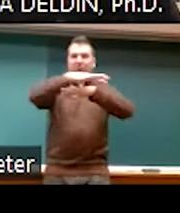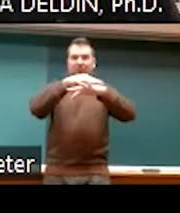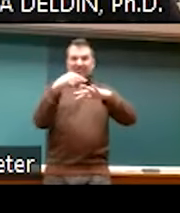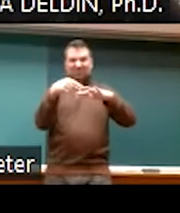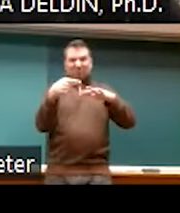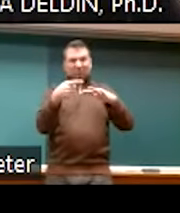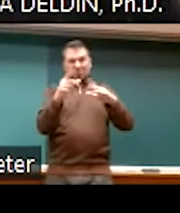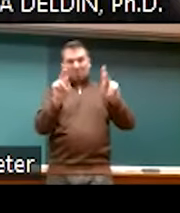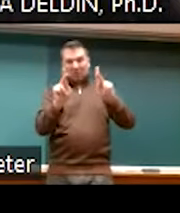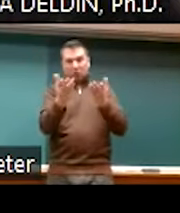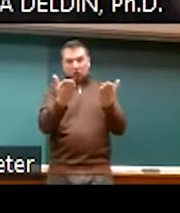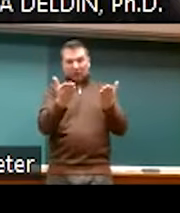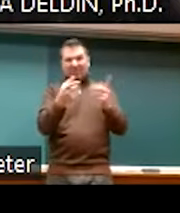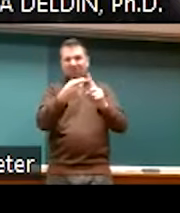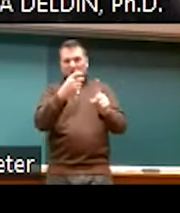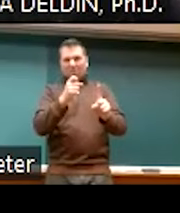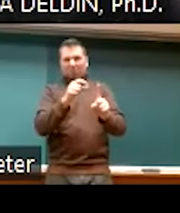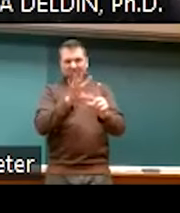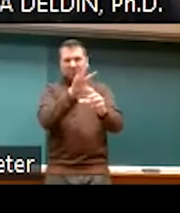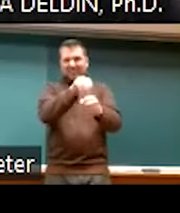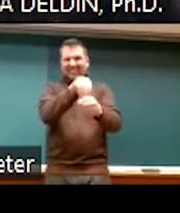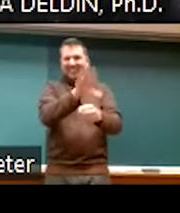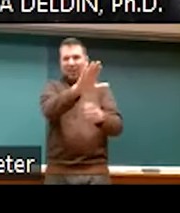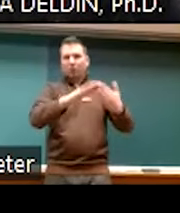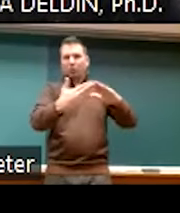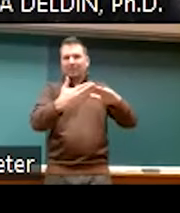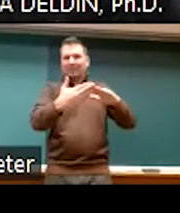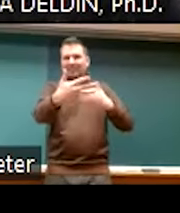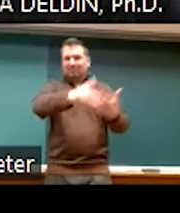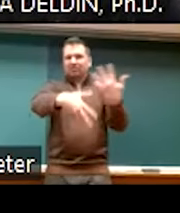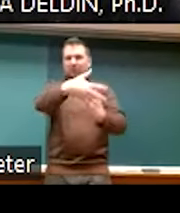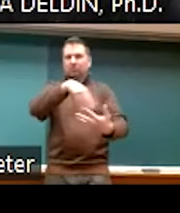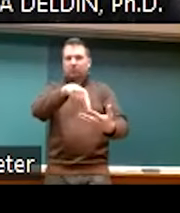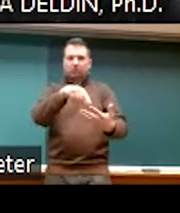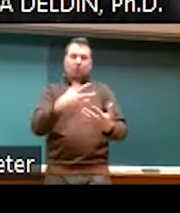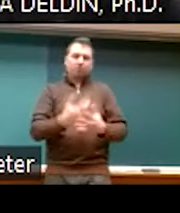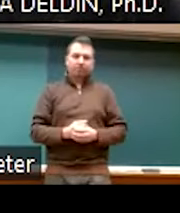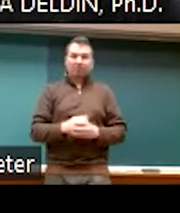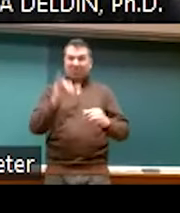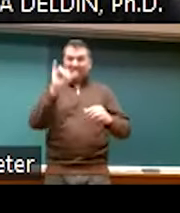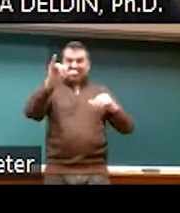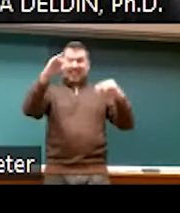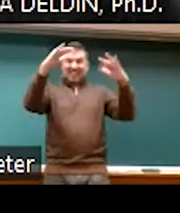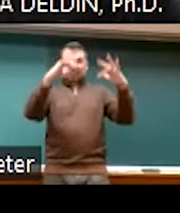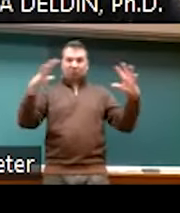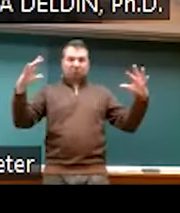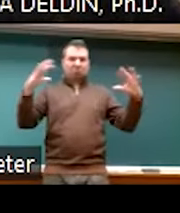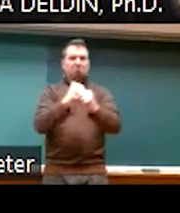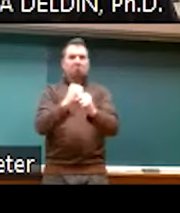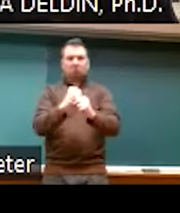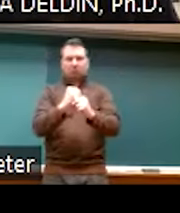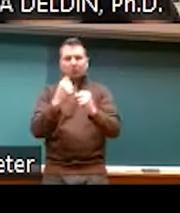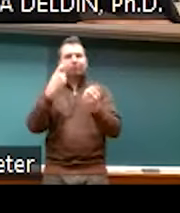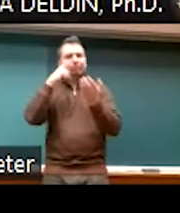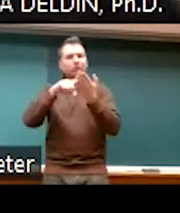community that they have learned it in. So I want to thank you. This, of course,